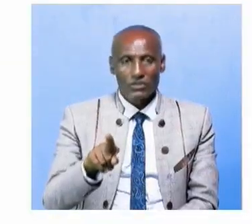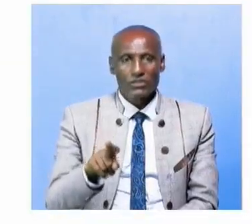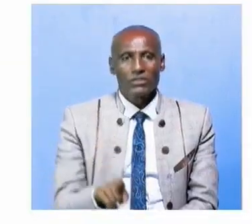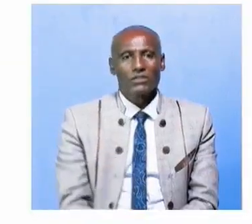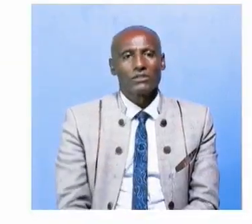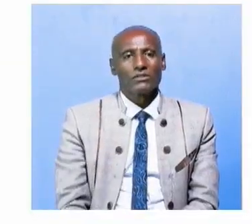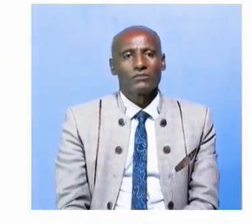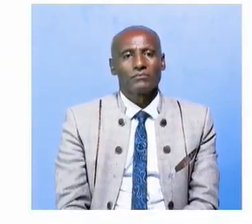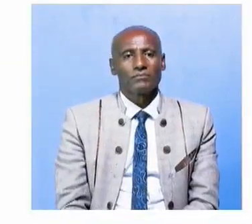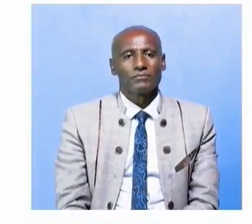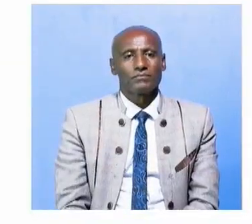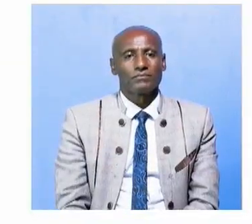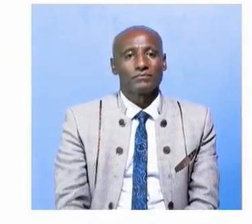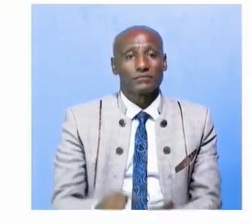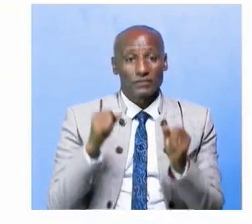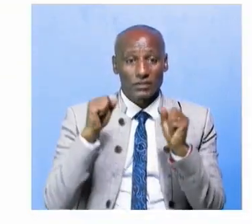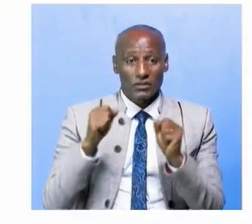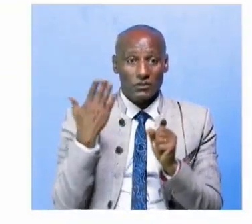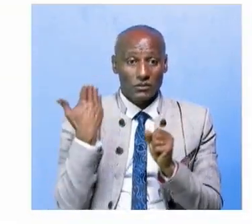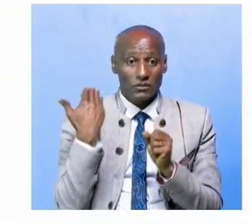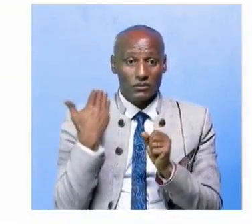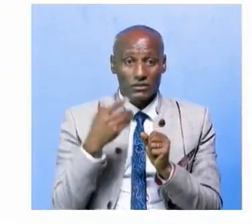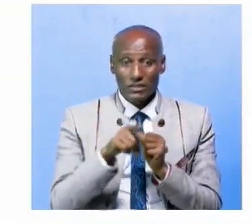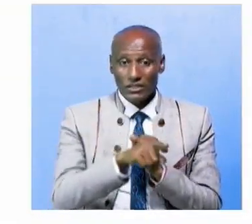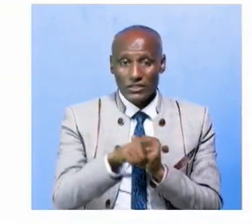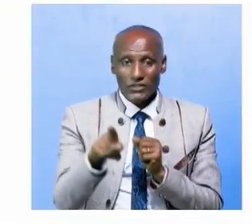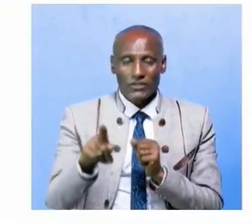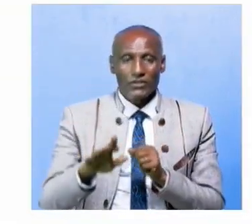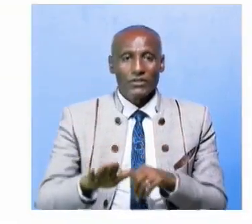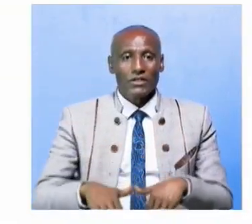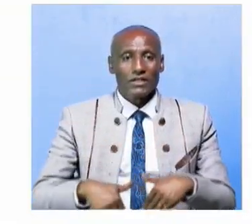Could you